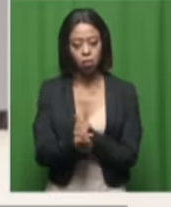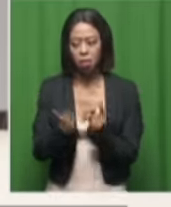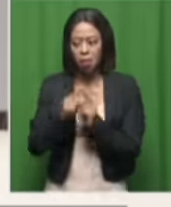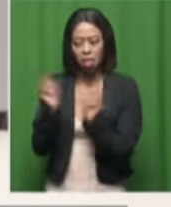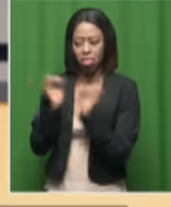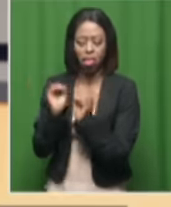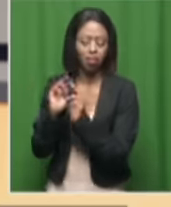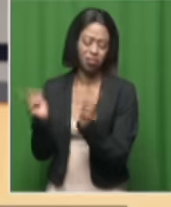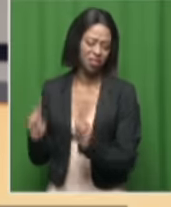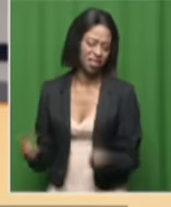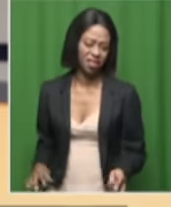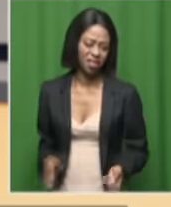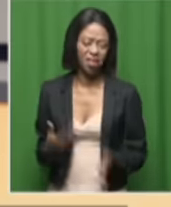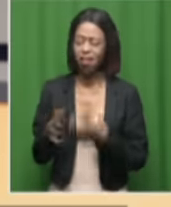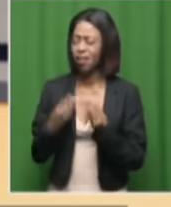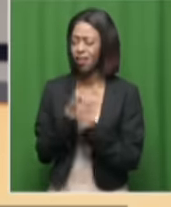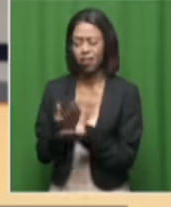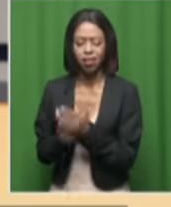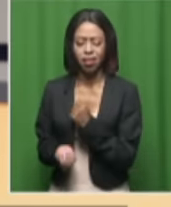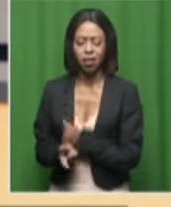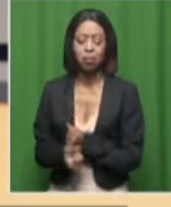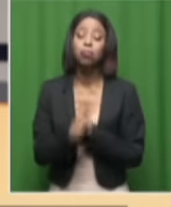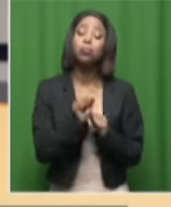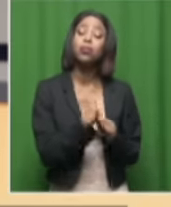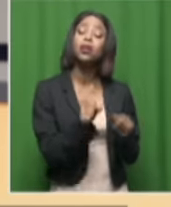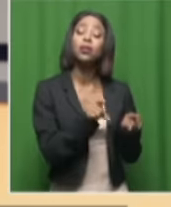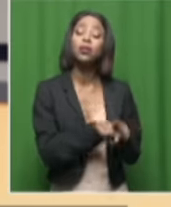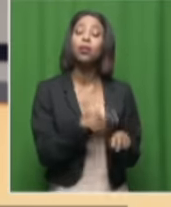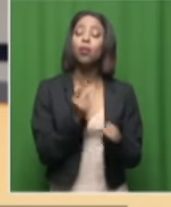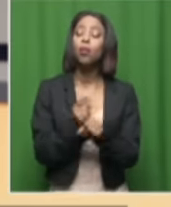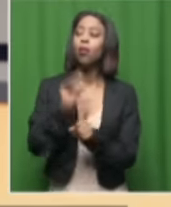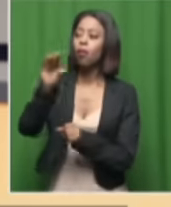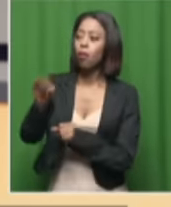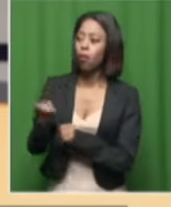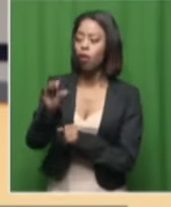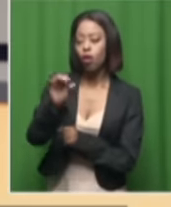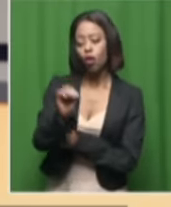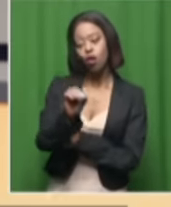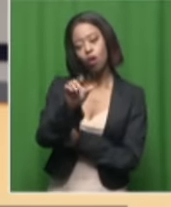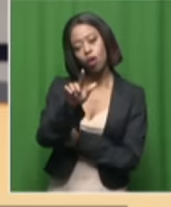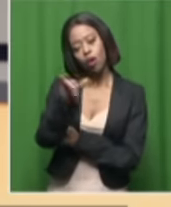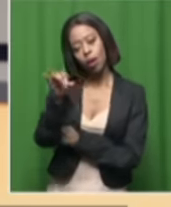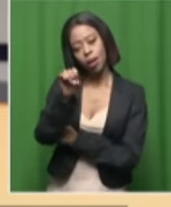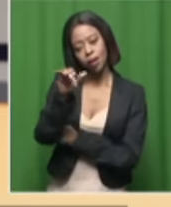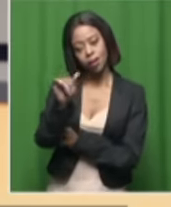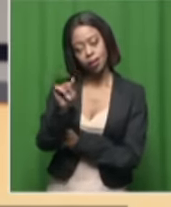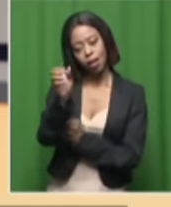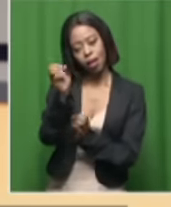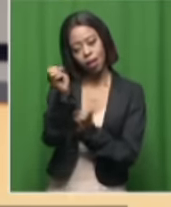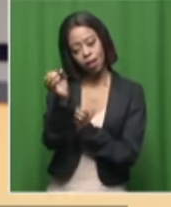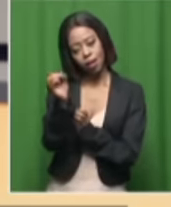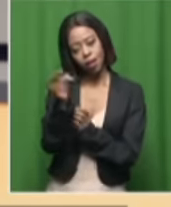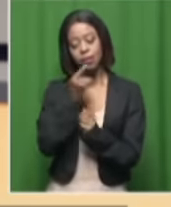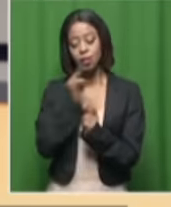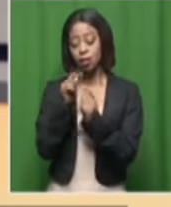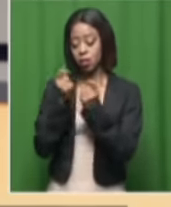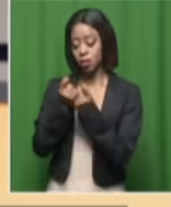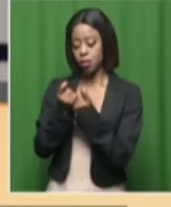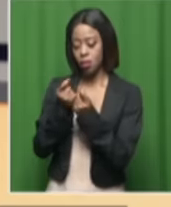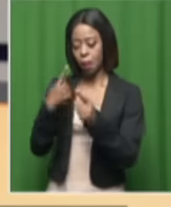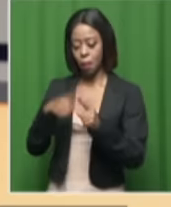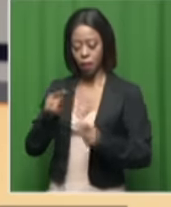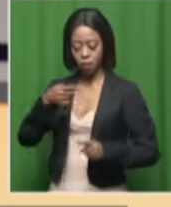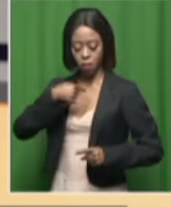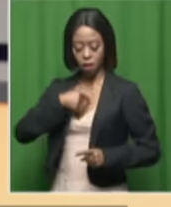special. Anything can happen on the day. And coach, let's just talk about what Olisa was touching on, the fact that as a team, you don't play just for